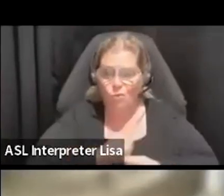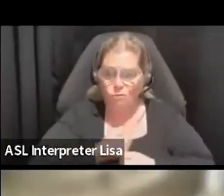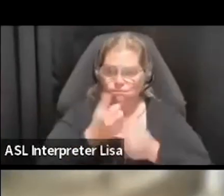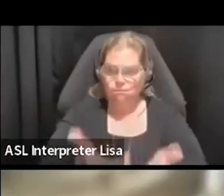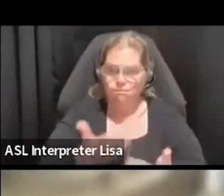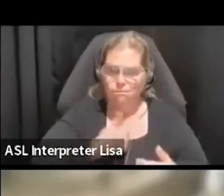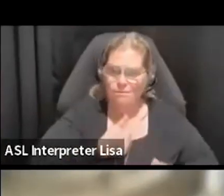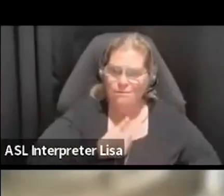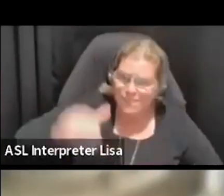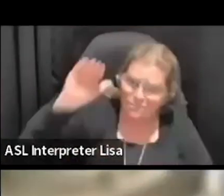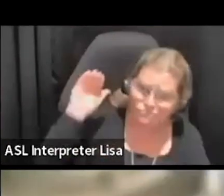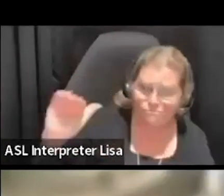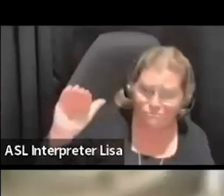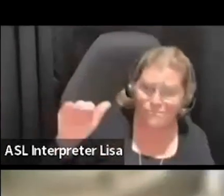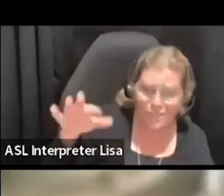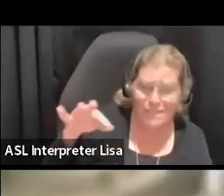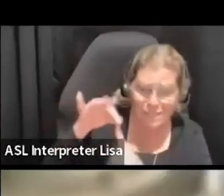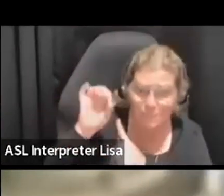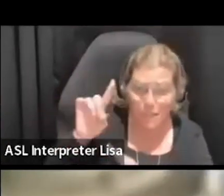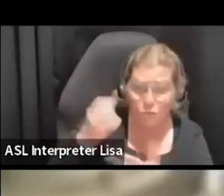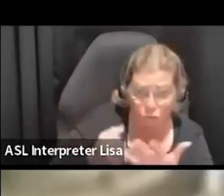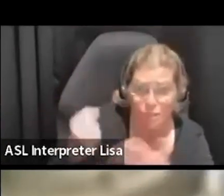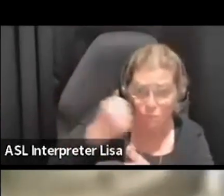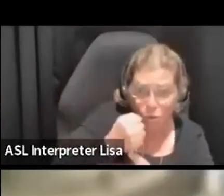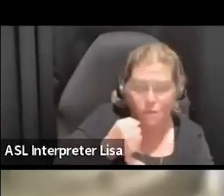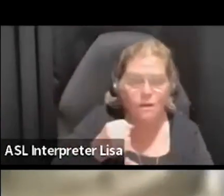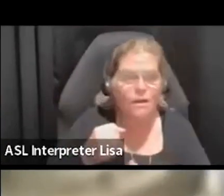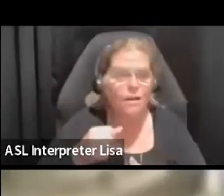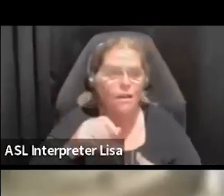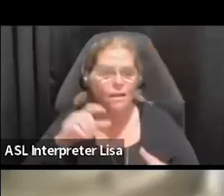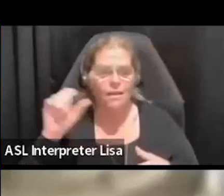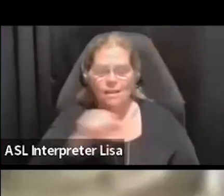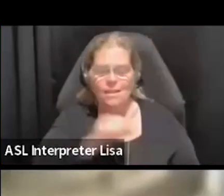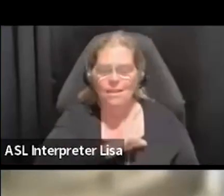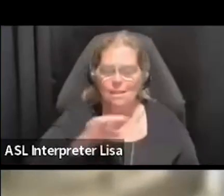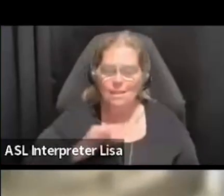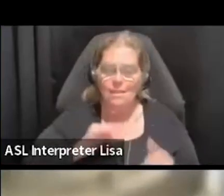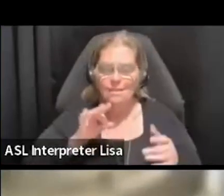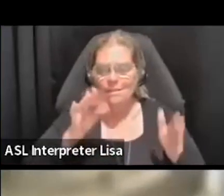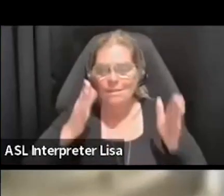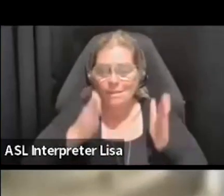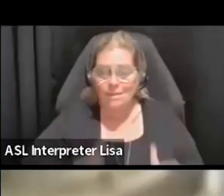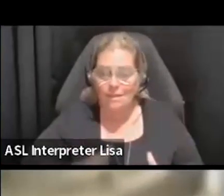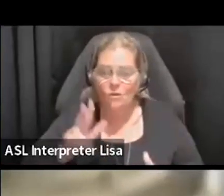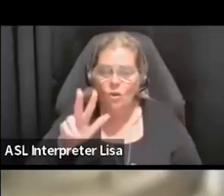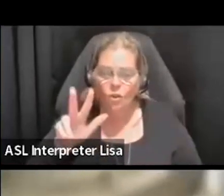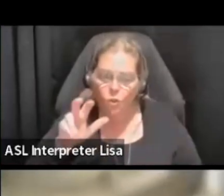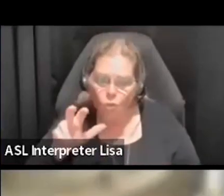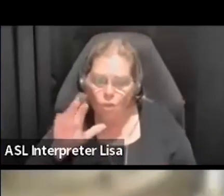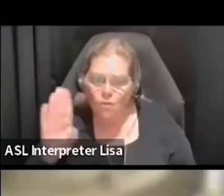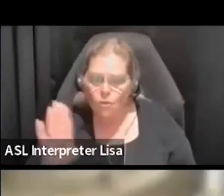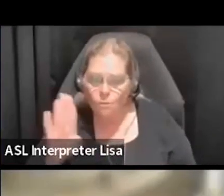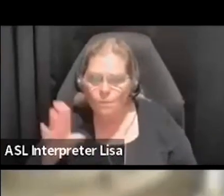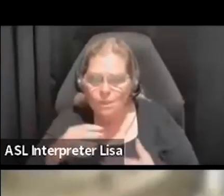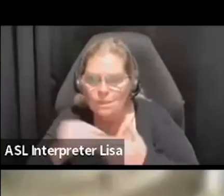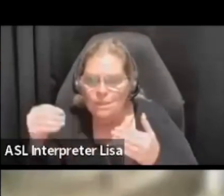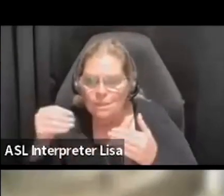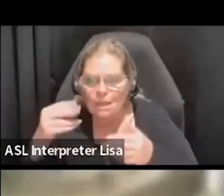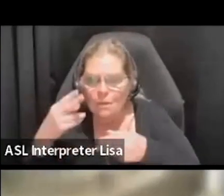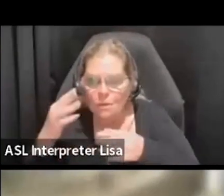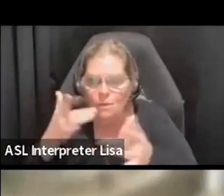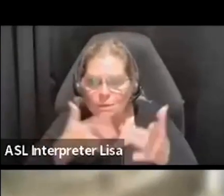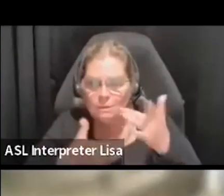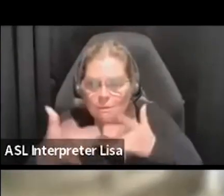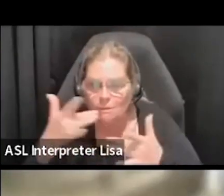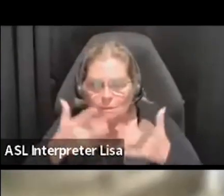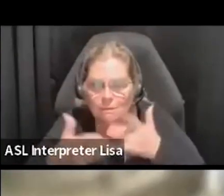to make that a priority. But literally, the number that was given to me by a staffer was $300 billion shortfall in